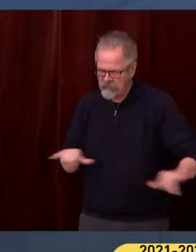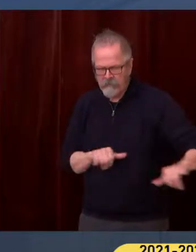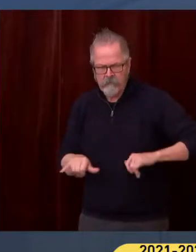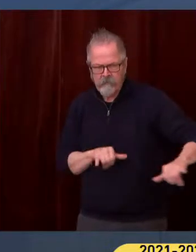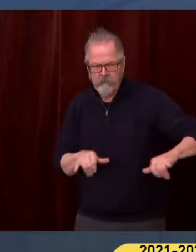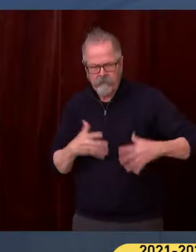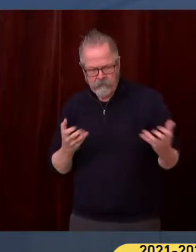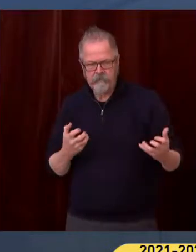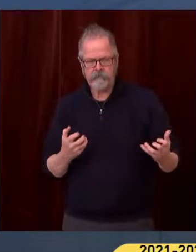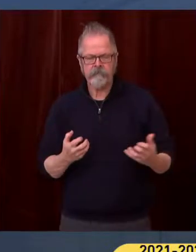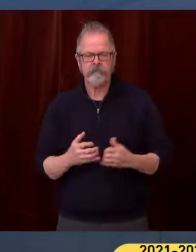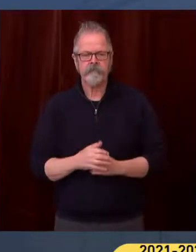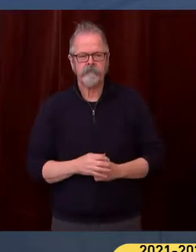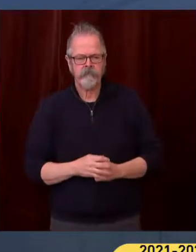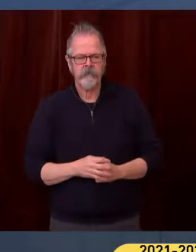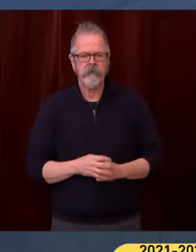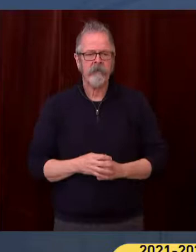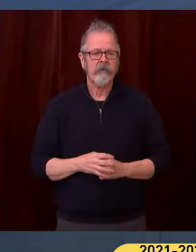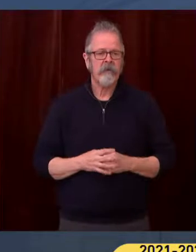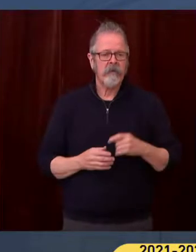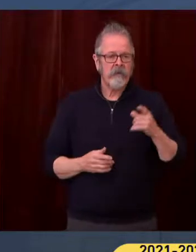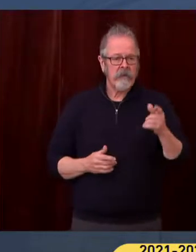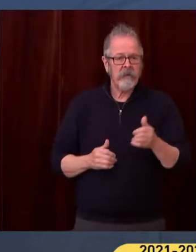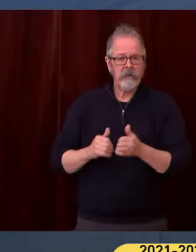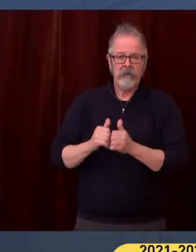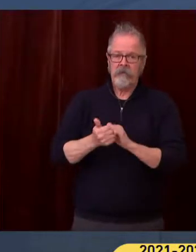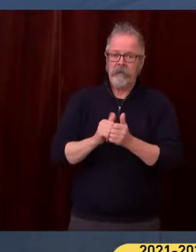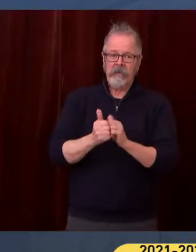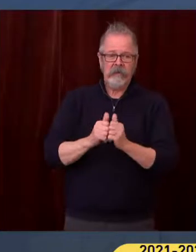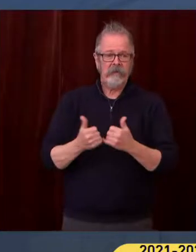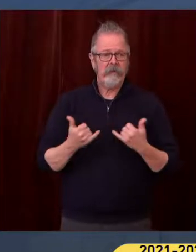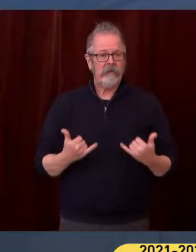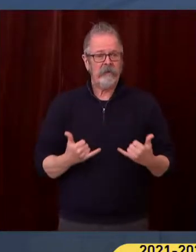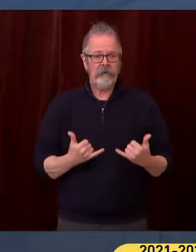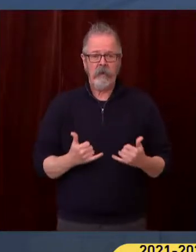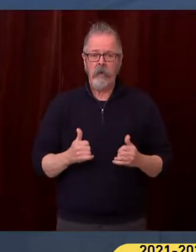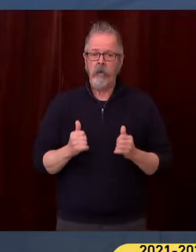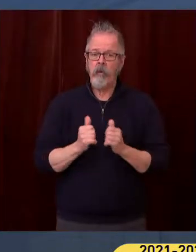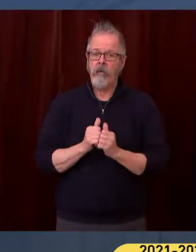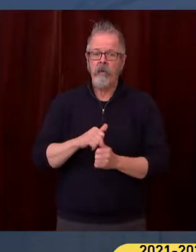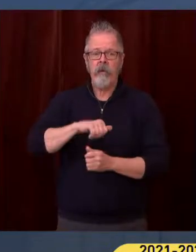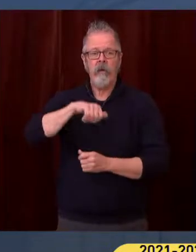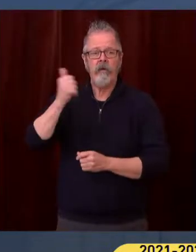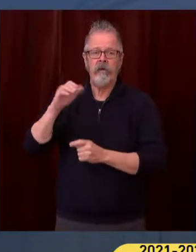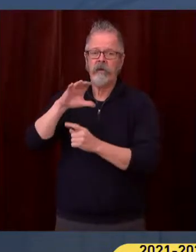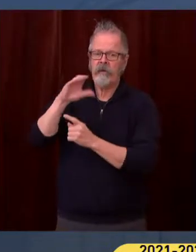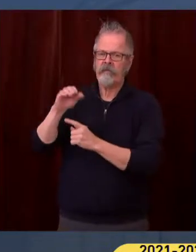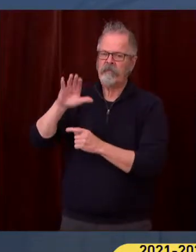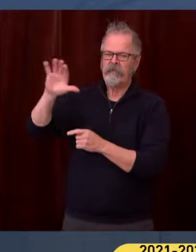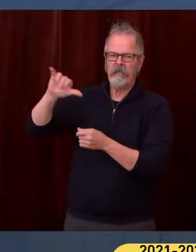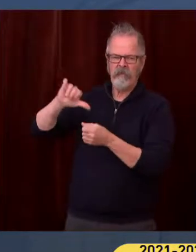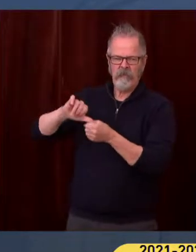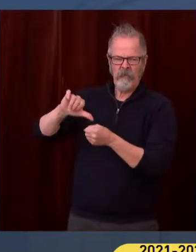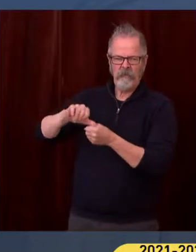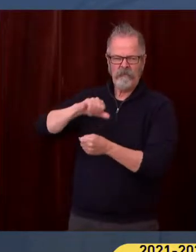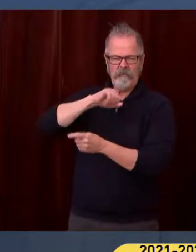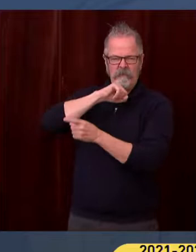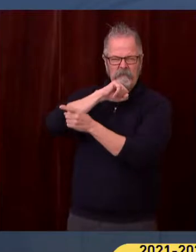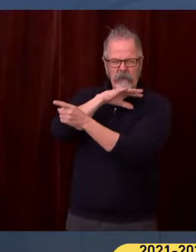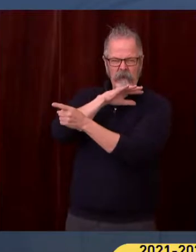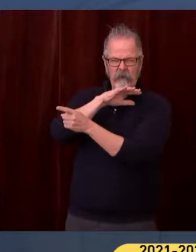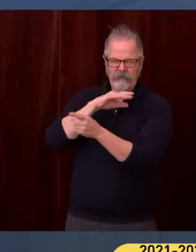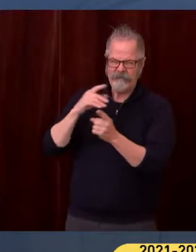you because your competitors are putting gigatons of pollution into the air. They're not paying anything for it in unlimited